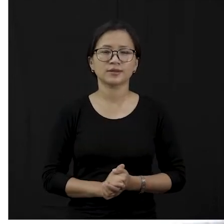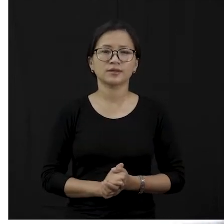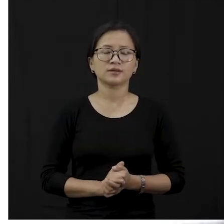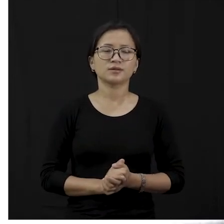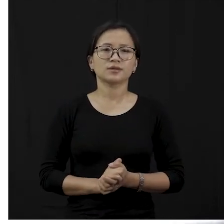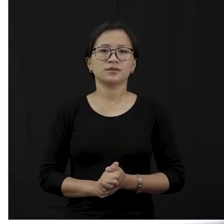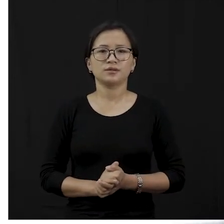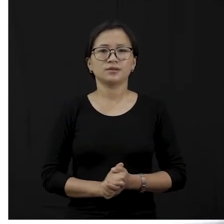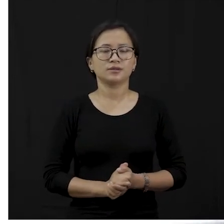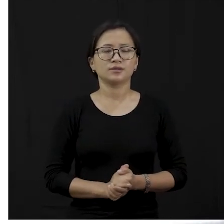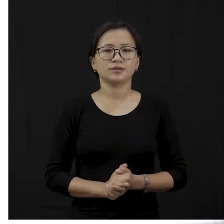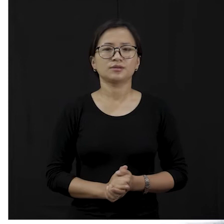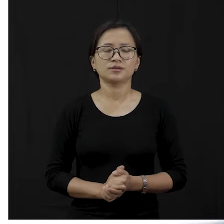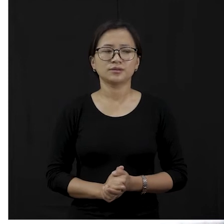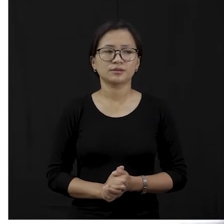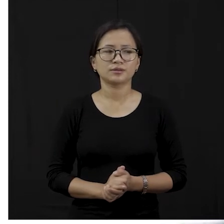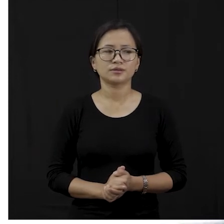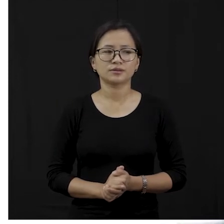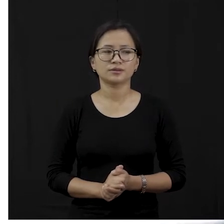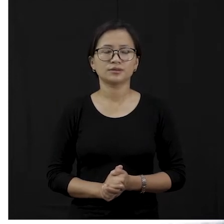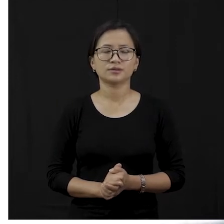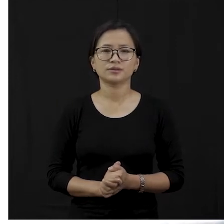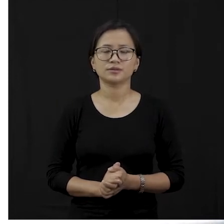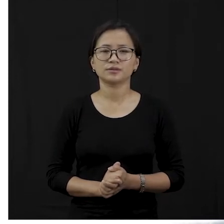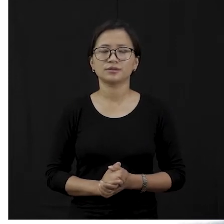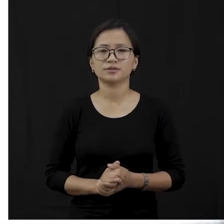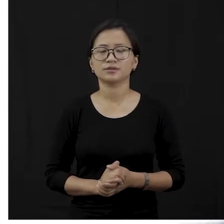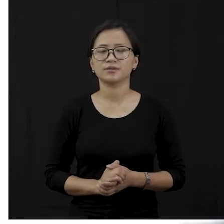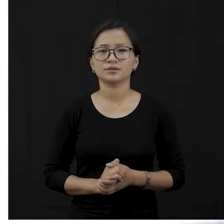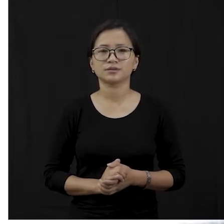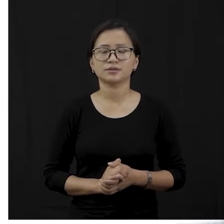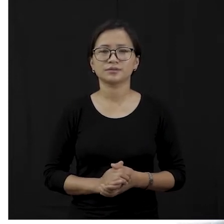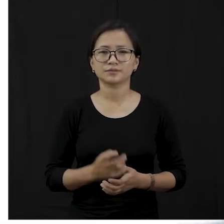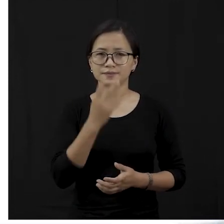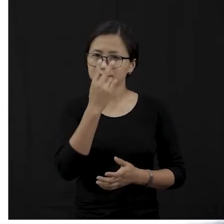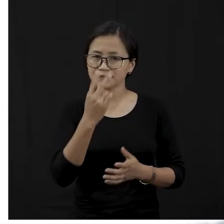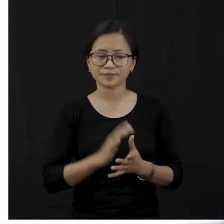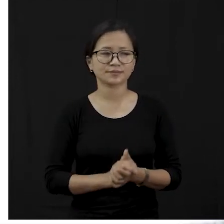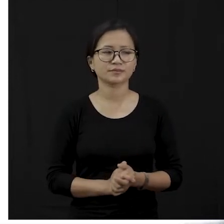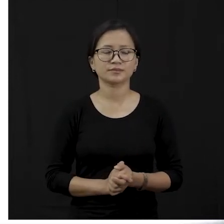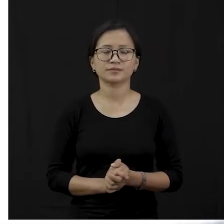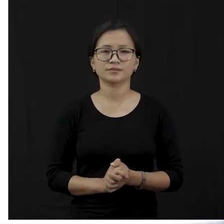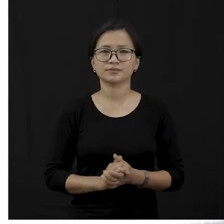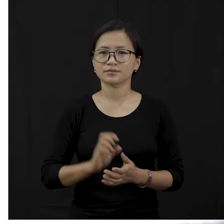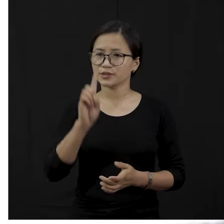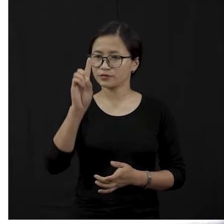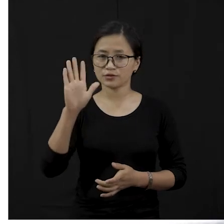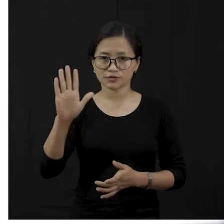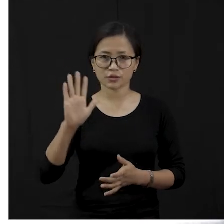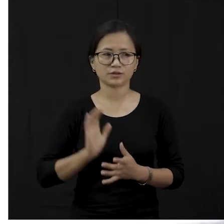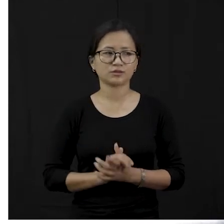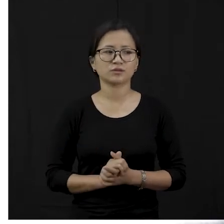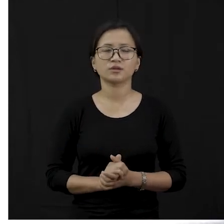place and 0 is in ones place and 2 is in tens place. Likewise, in 15